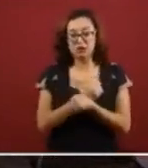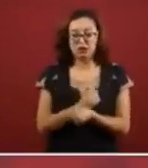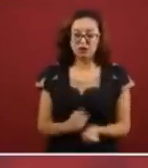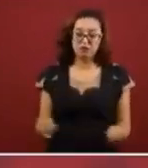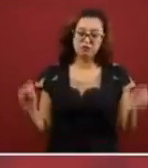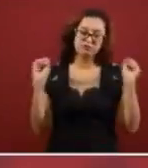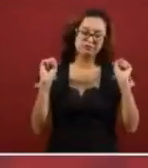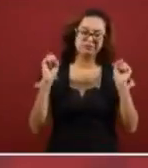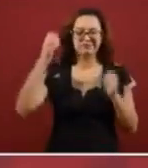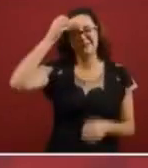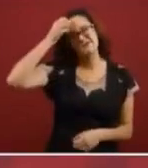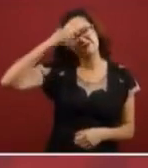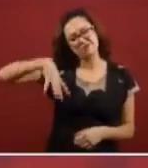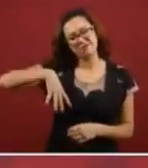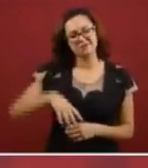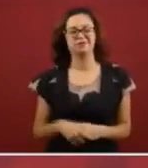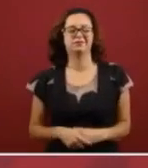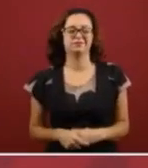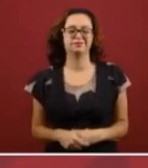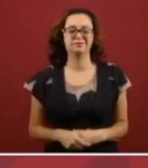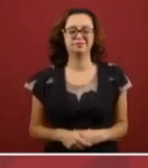plain, it gets lazy.